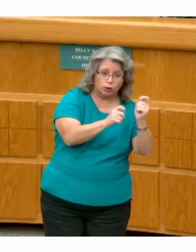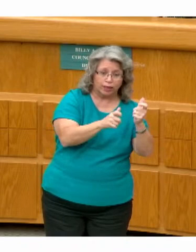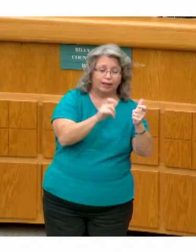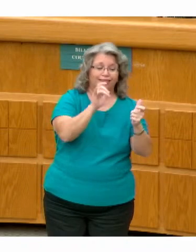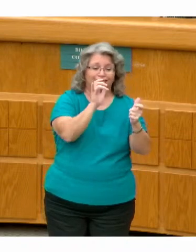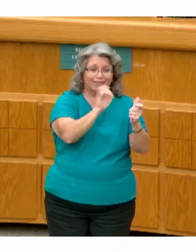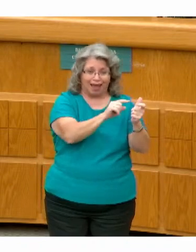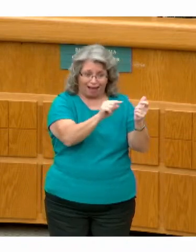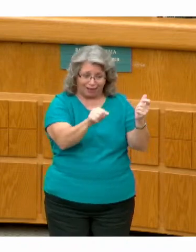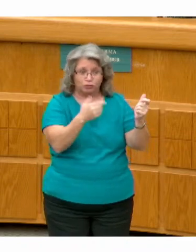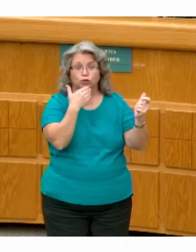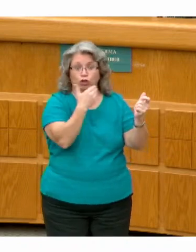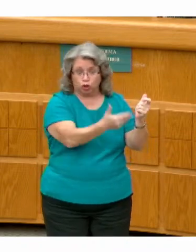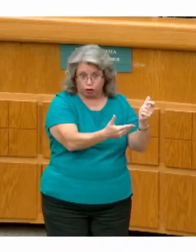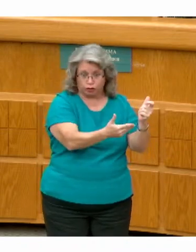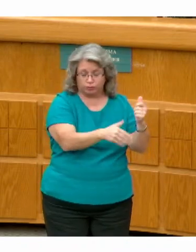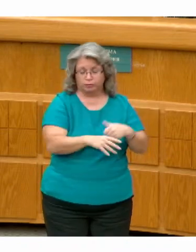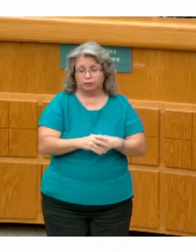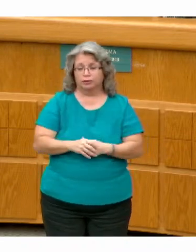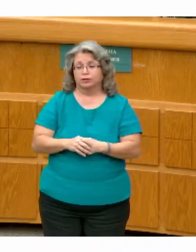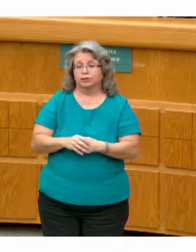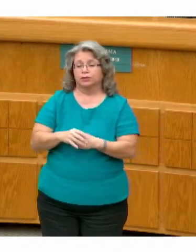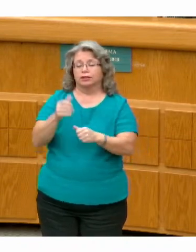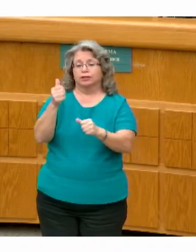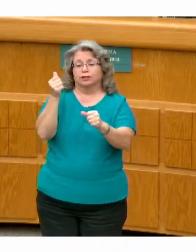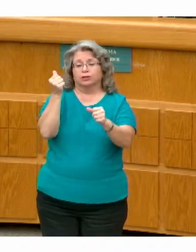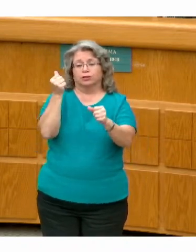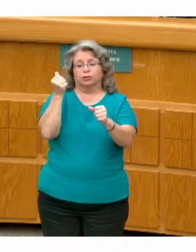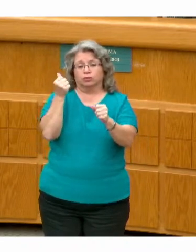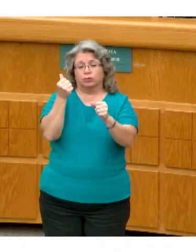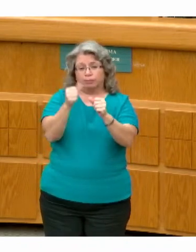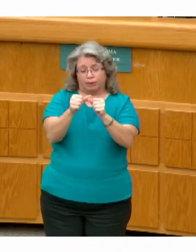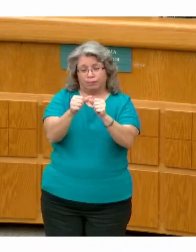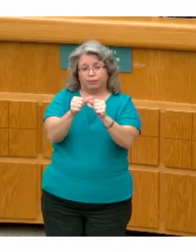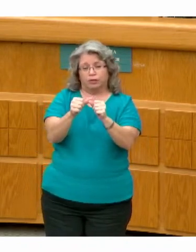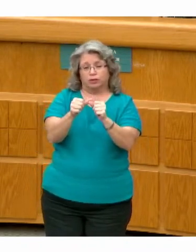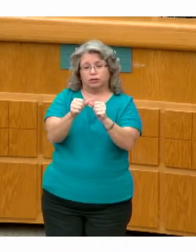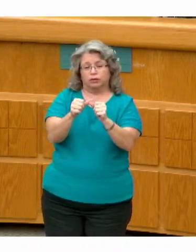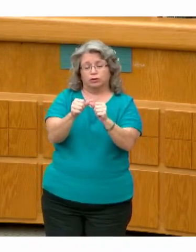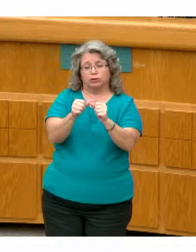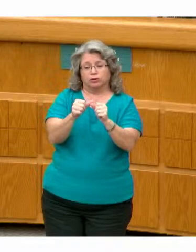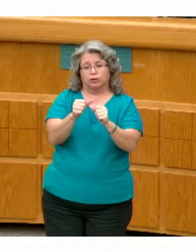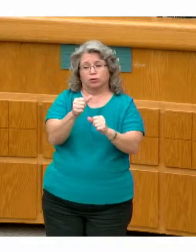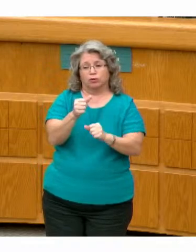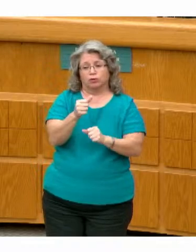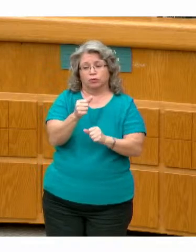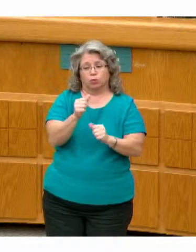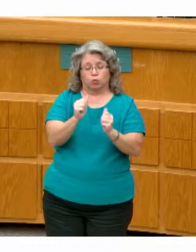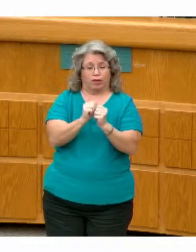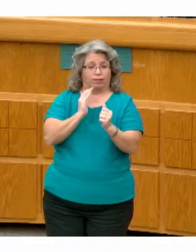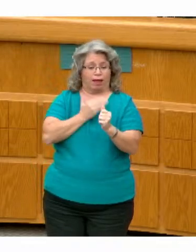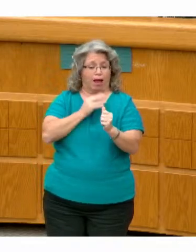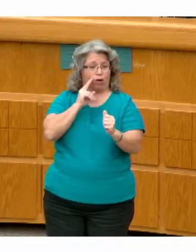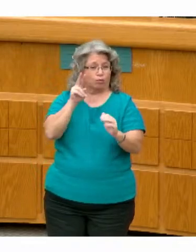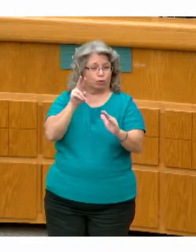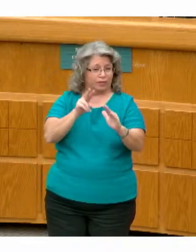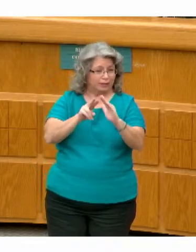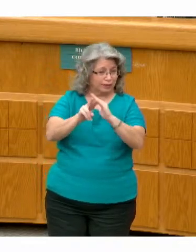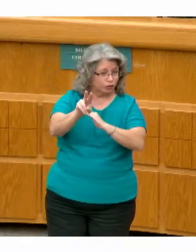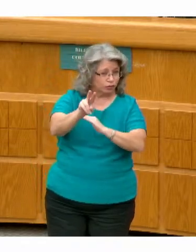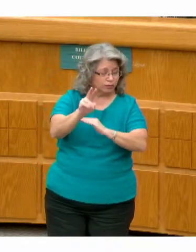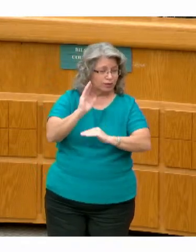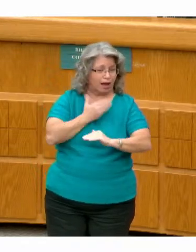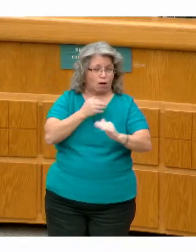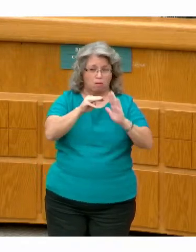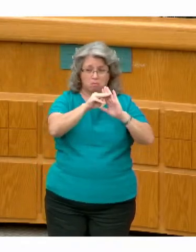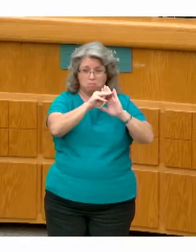right direction here. Remember that one thing we can do with these projections and simulations is show you what would